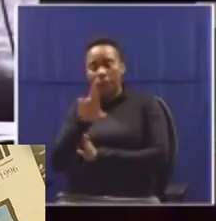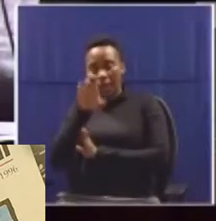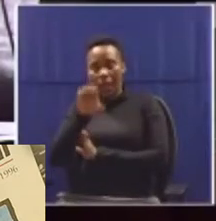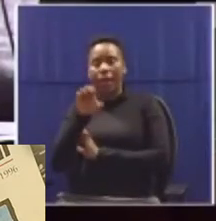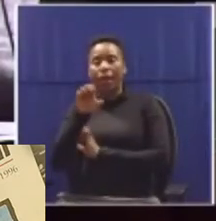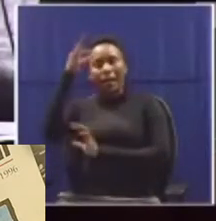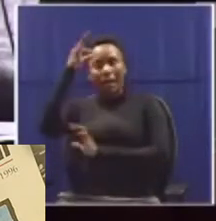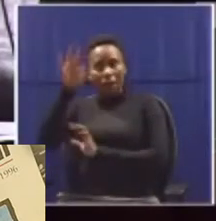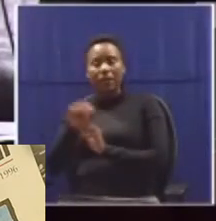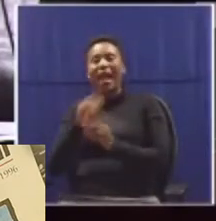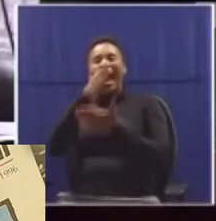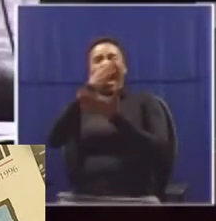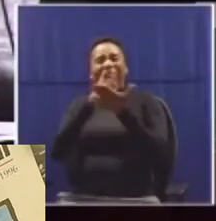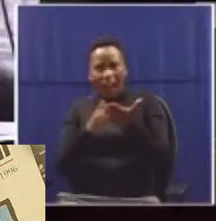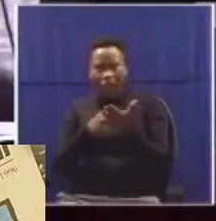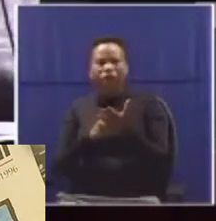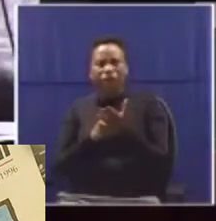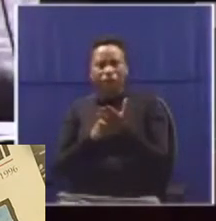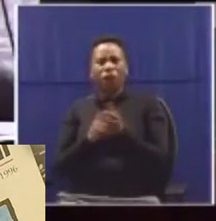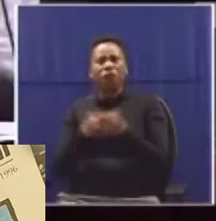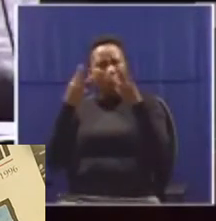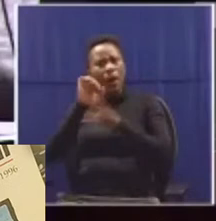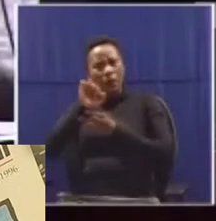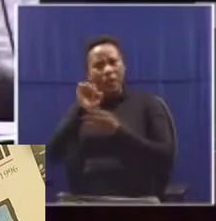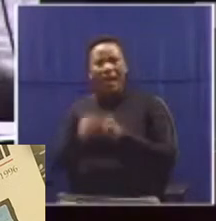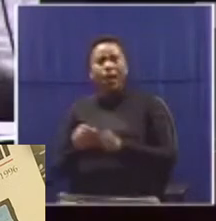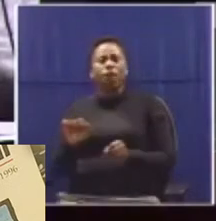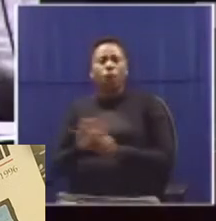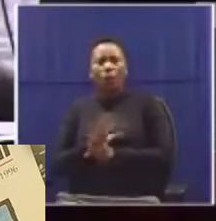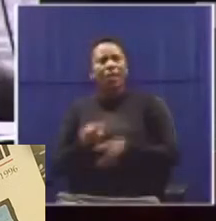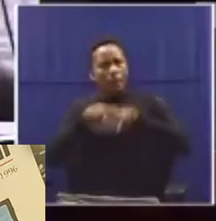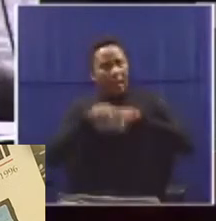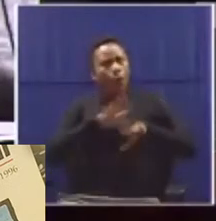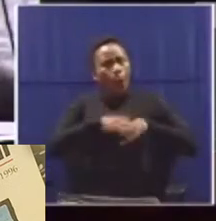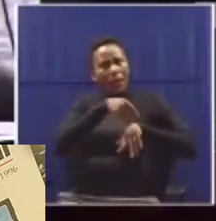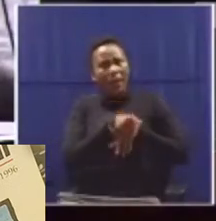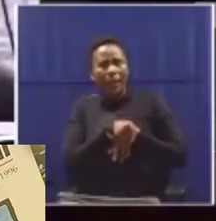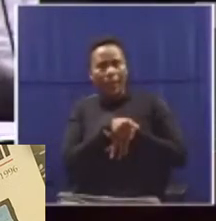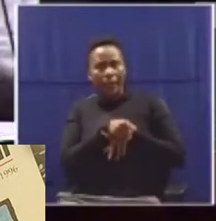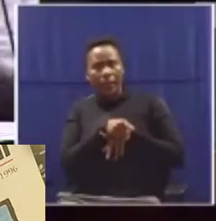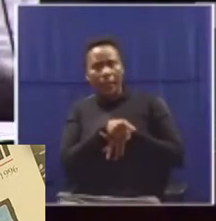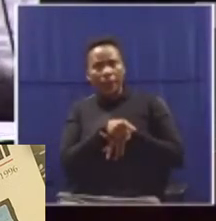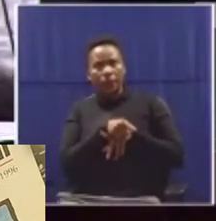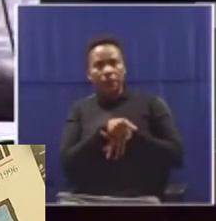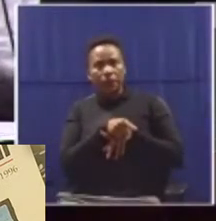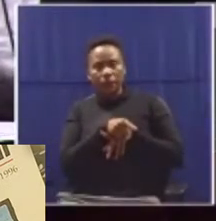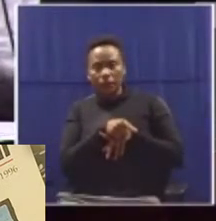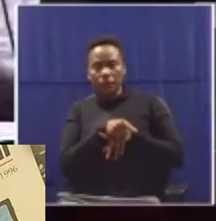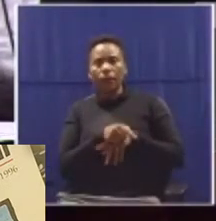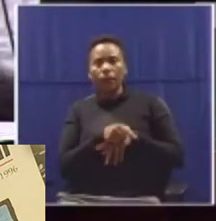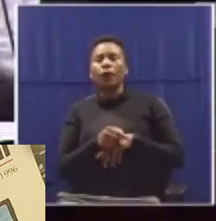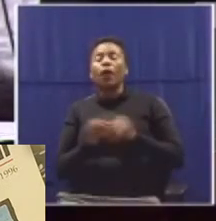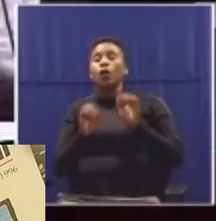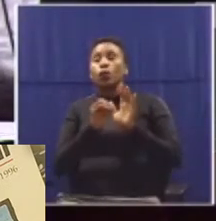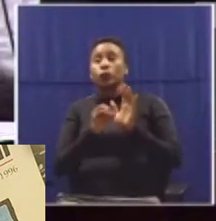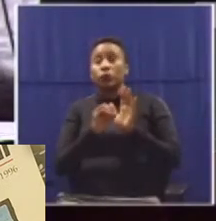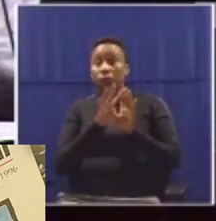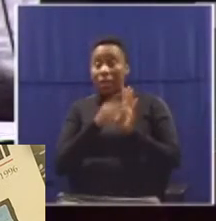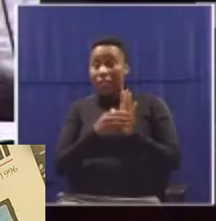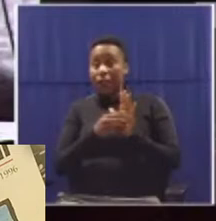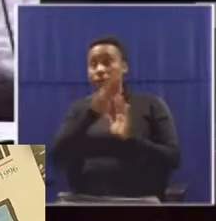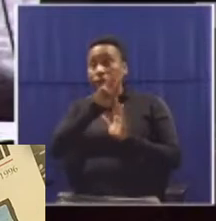entirely dependent on state welfare according to a study published in February 2023 by which